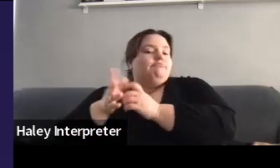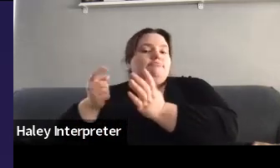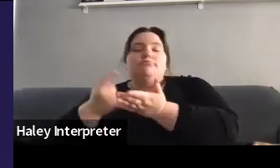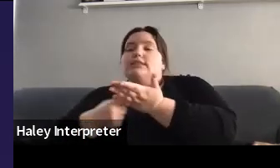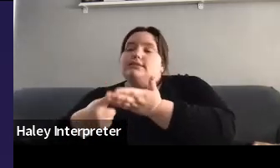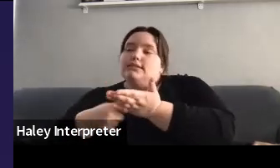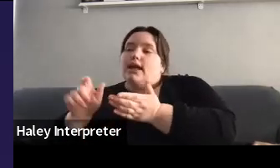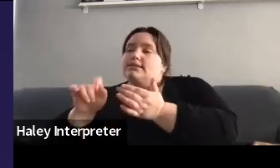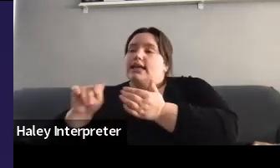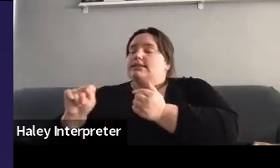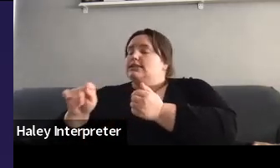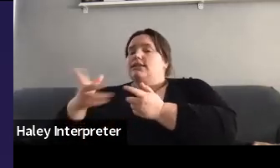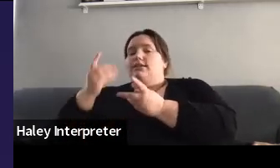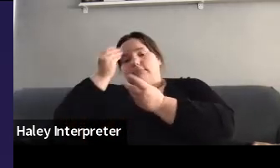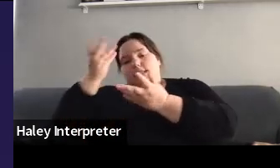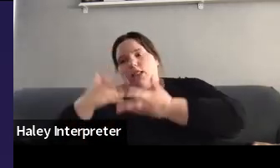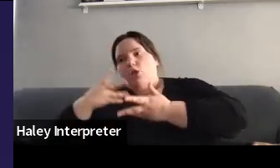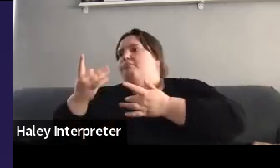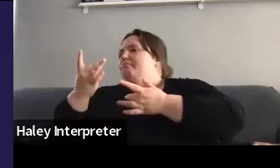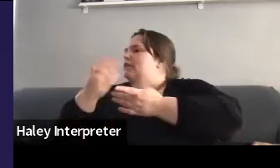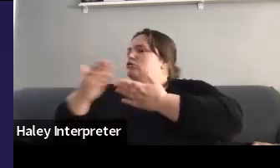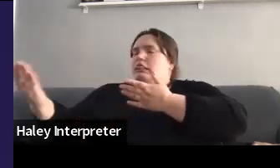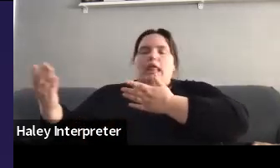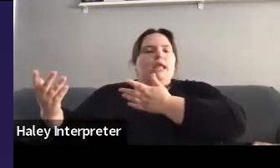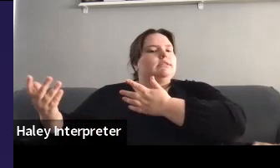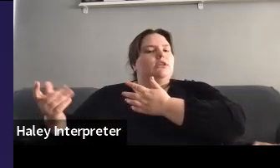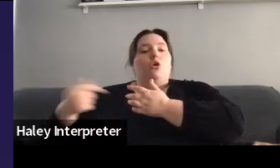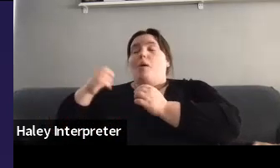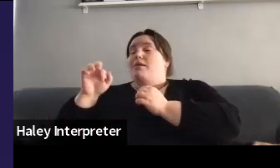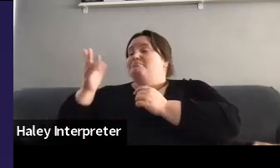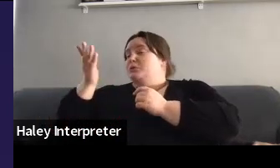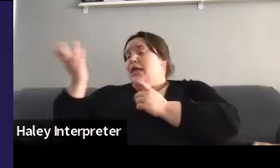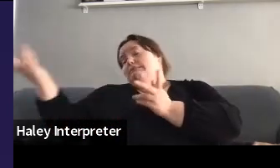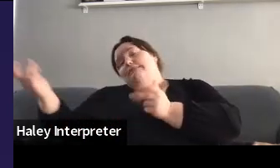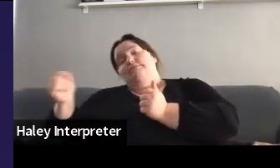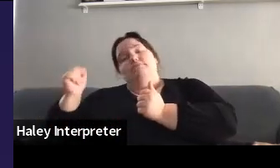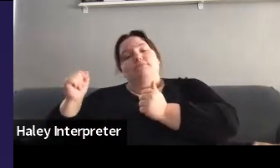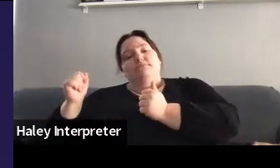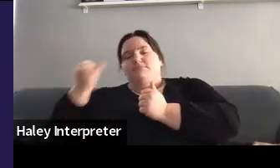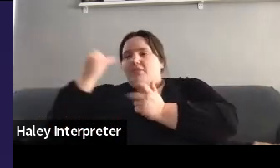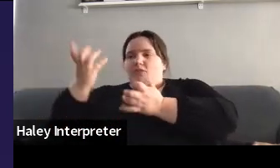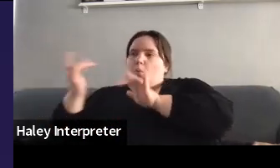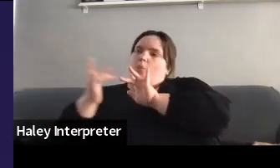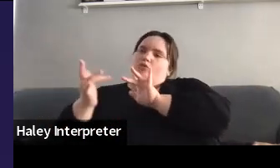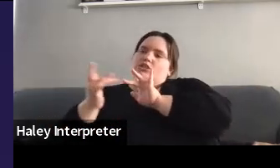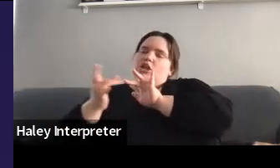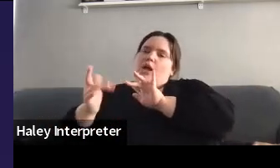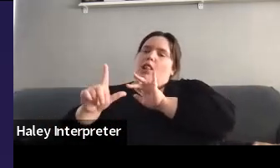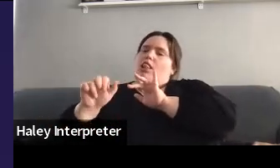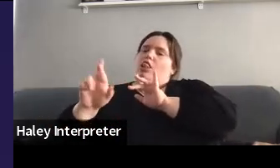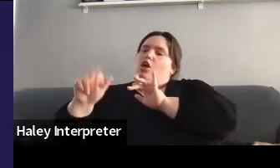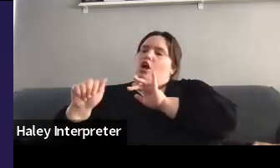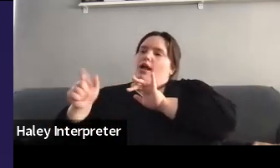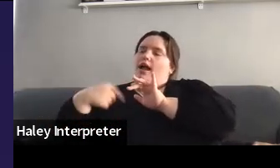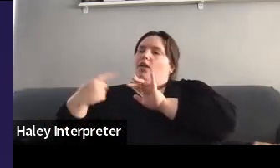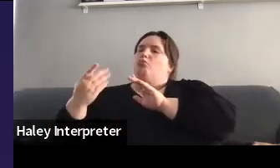us know if there's any other things that you're interested in or would like us to present on. If you want to reach out to Laura, I'll put